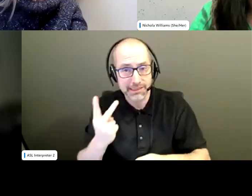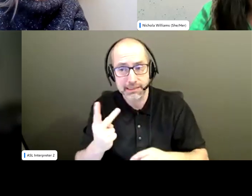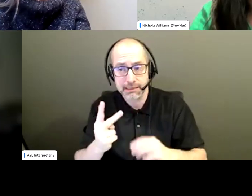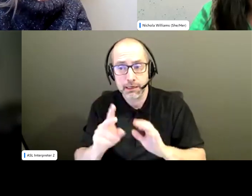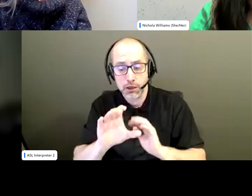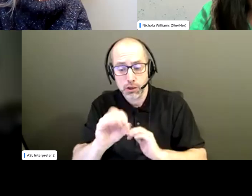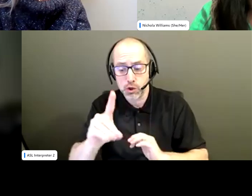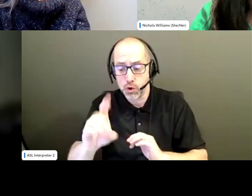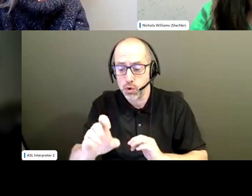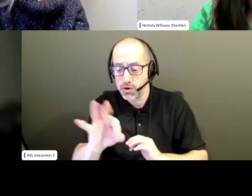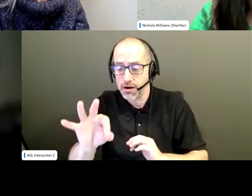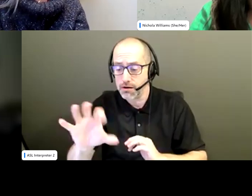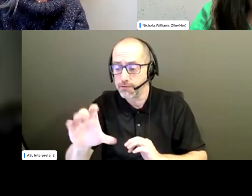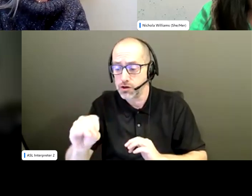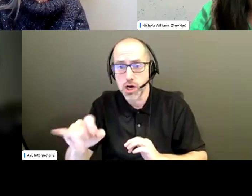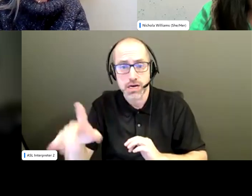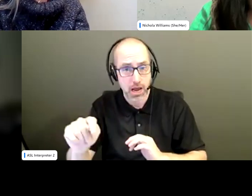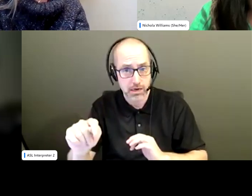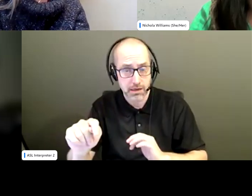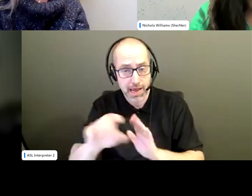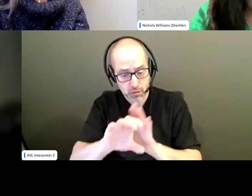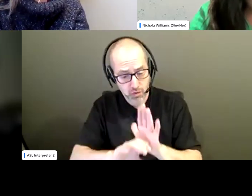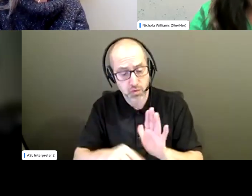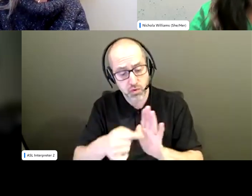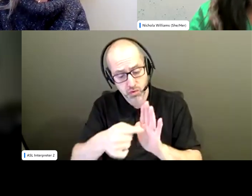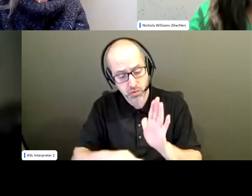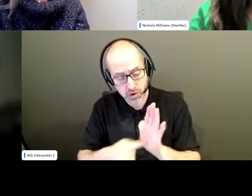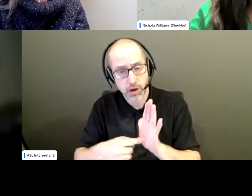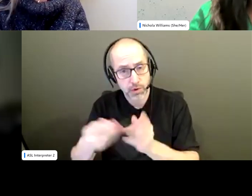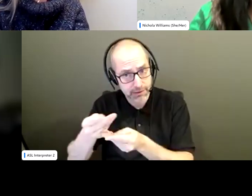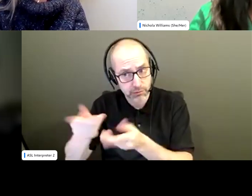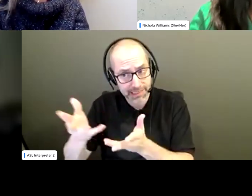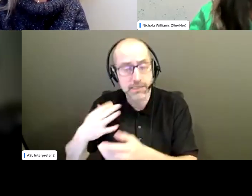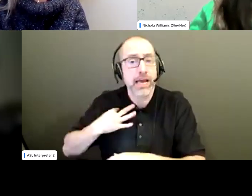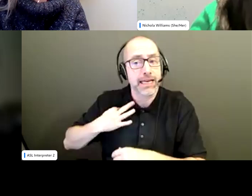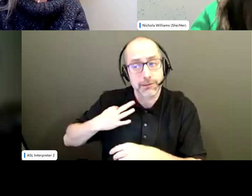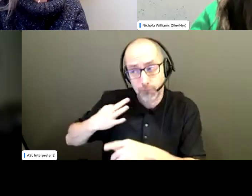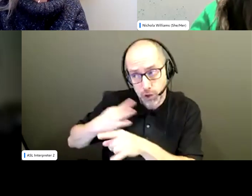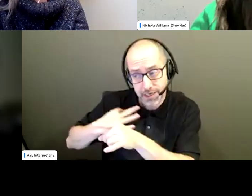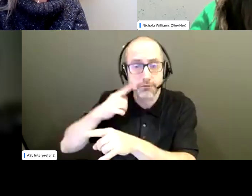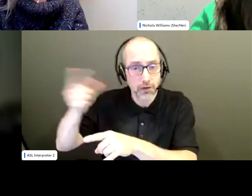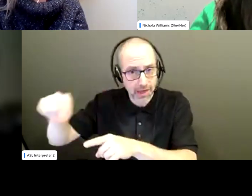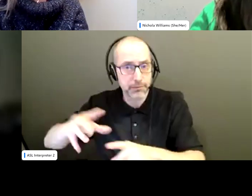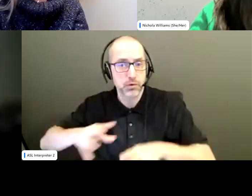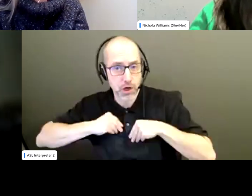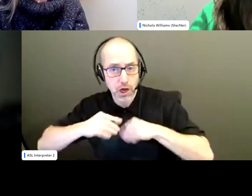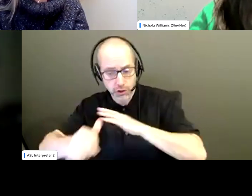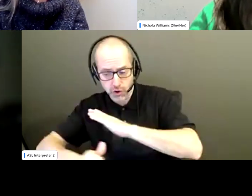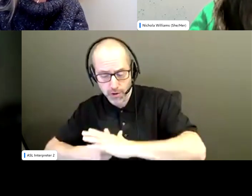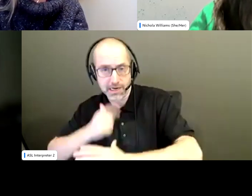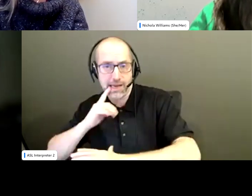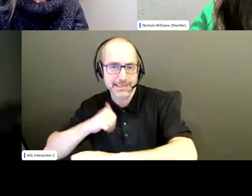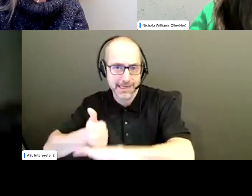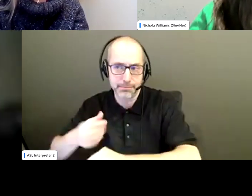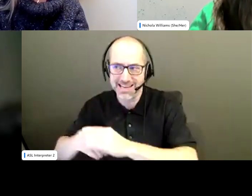um it is voluntary, but taking Mhm. that on and implementing it within their financial institution is a